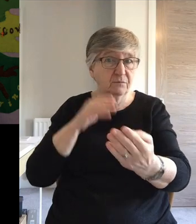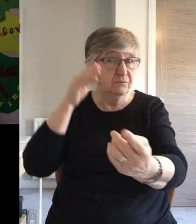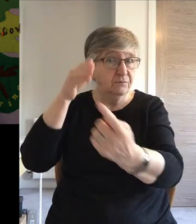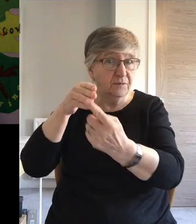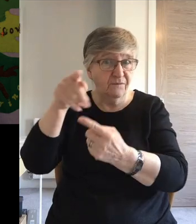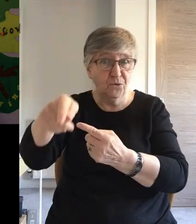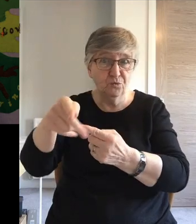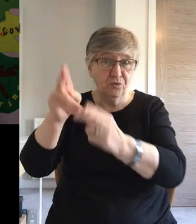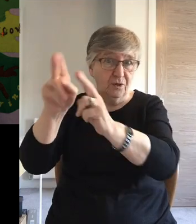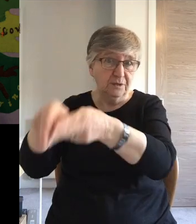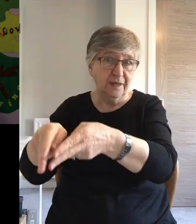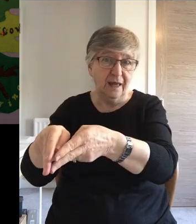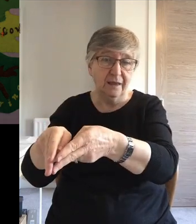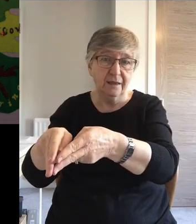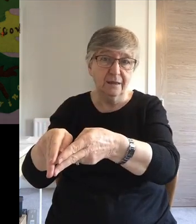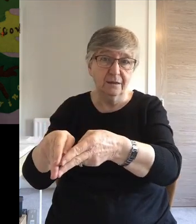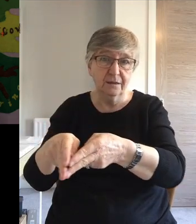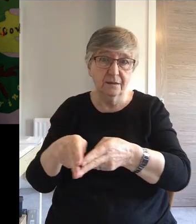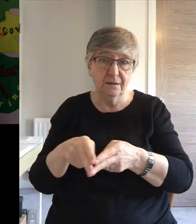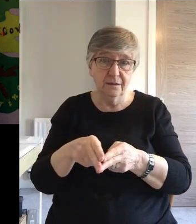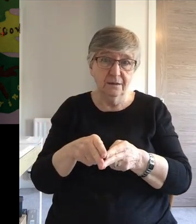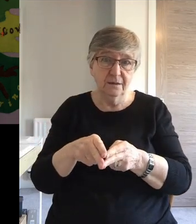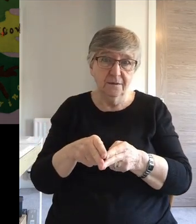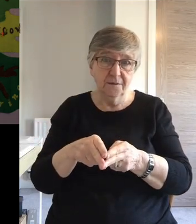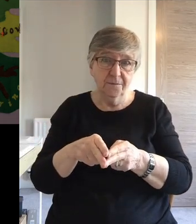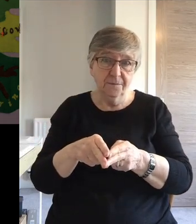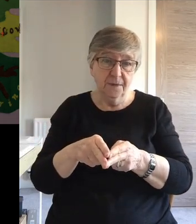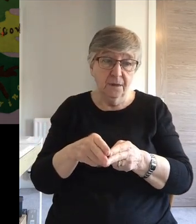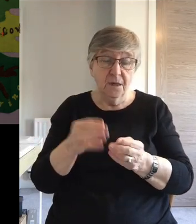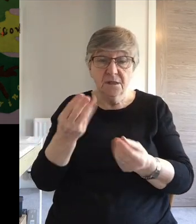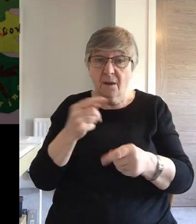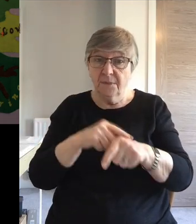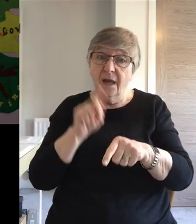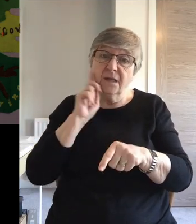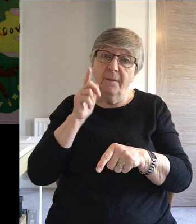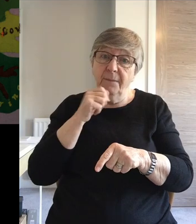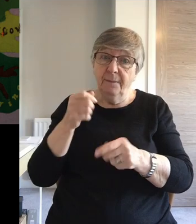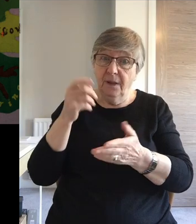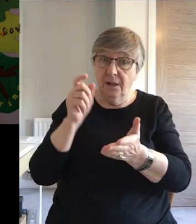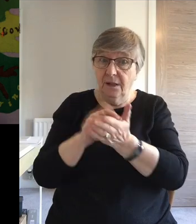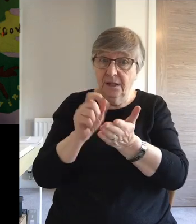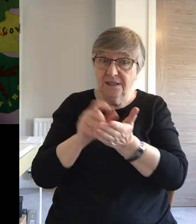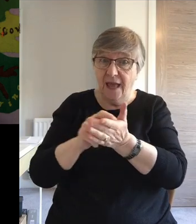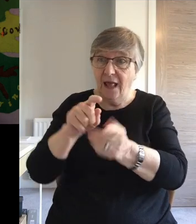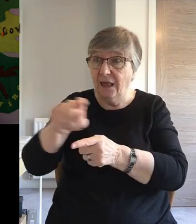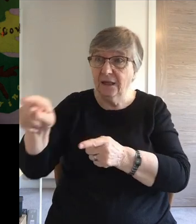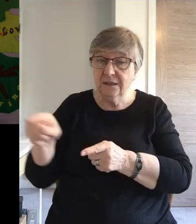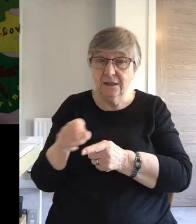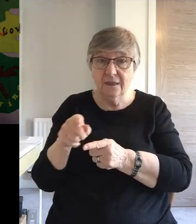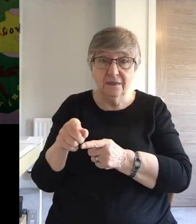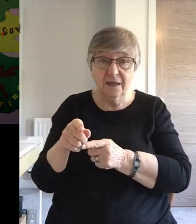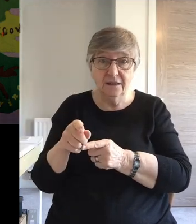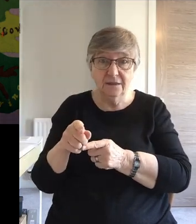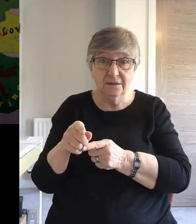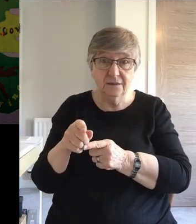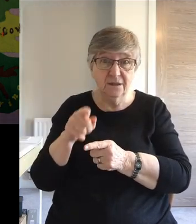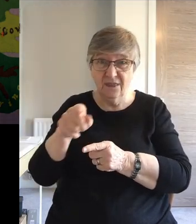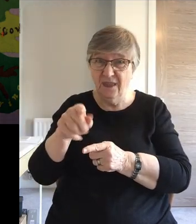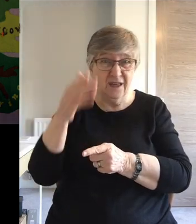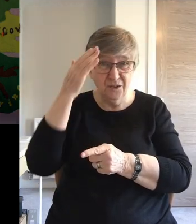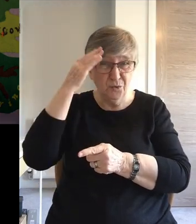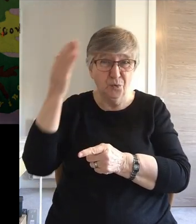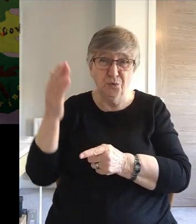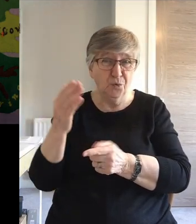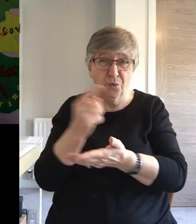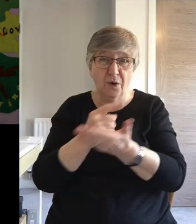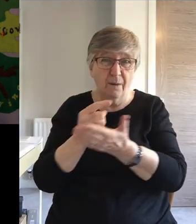Sometimes, indeed, verse 13, these sellers of false goods don't realize it themselves. Foley is an unruly woman. She is simple and